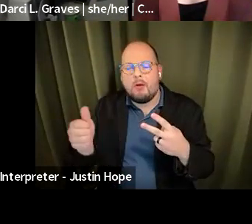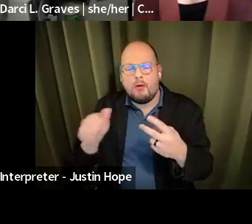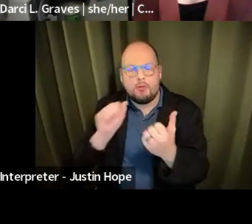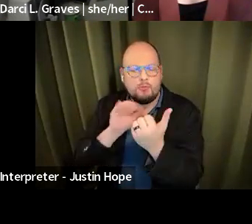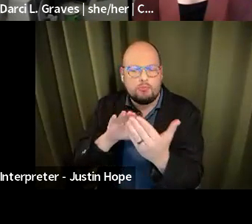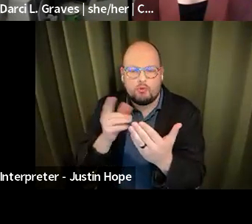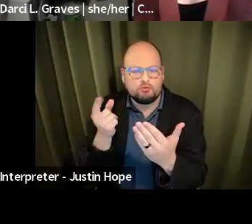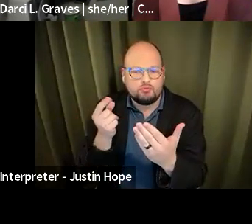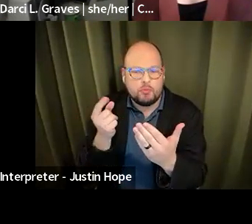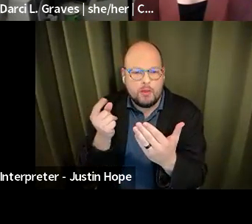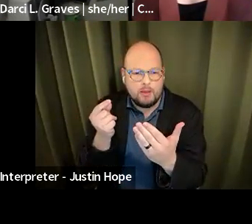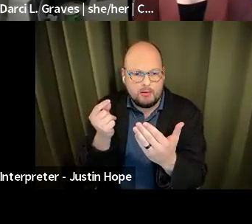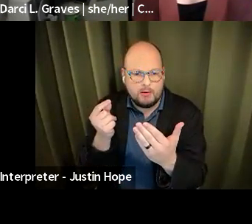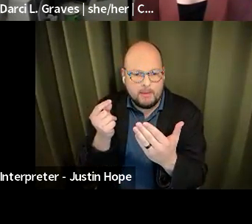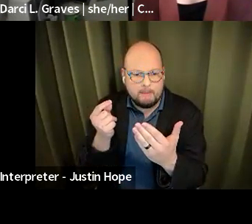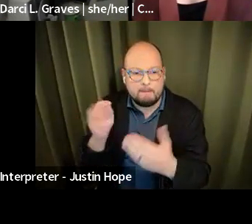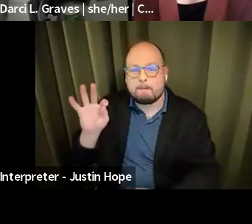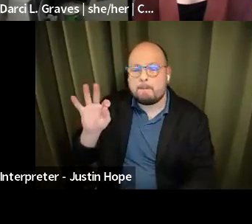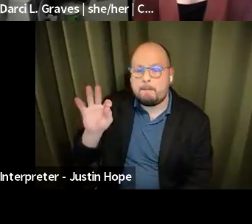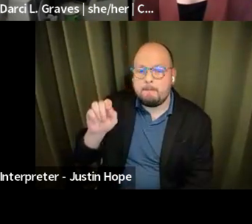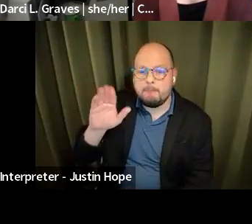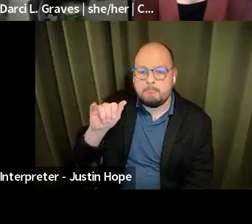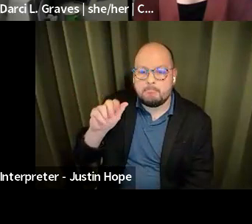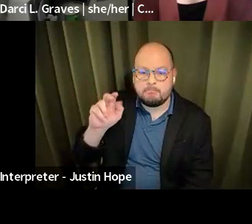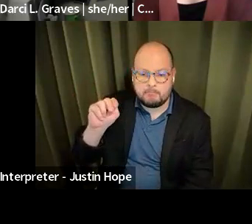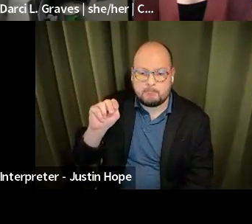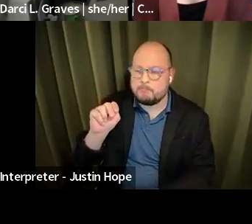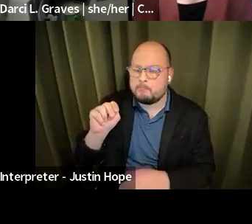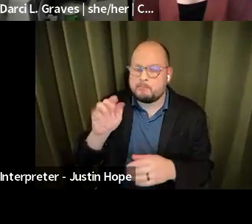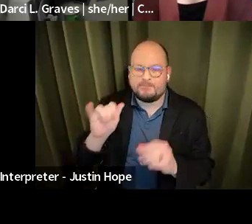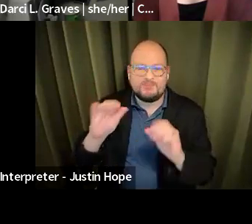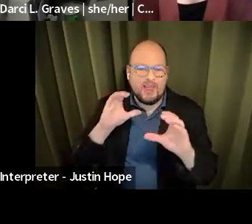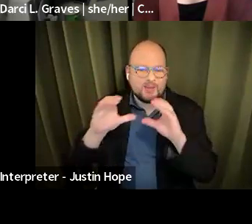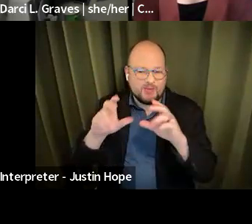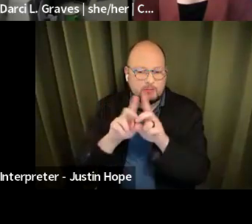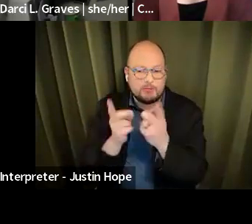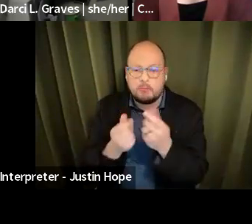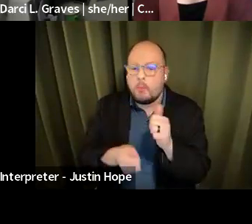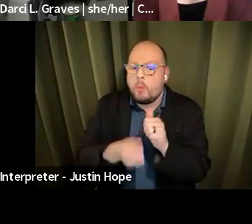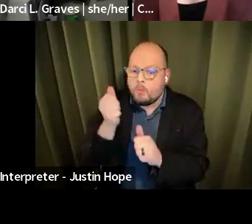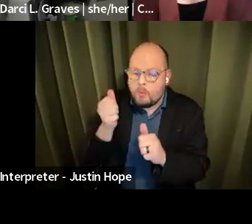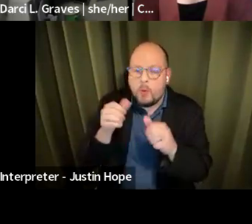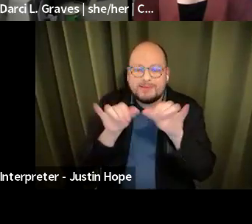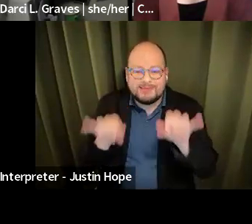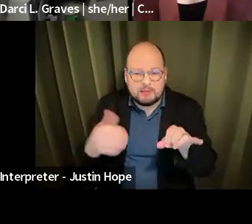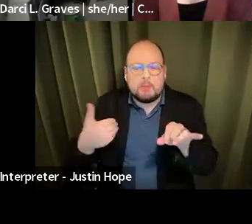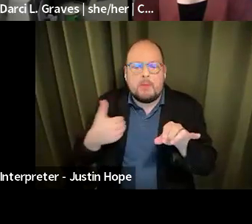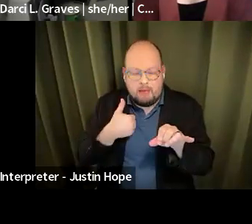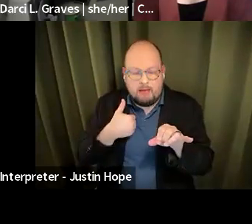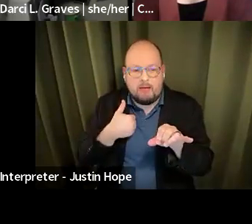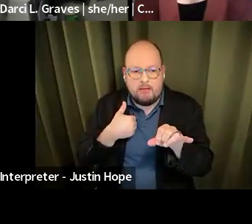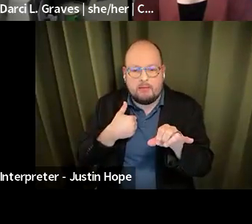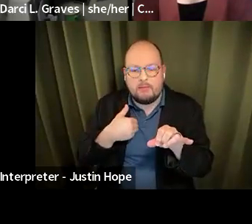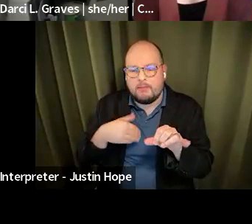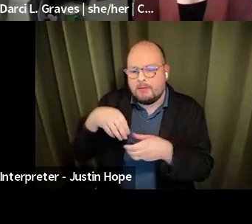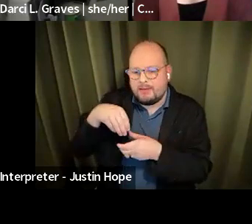I think communications, I think most institutions have internal communication. So making sure that reminders go out at least